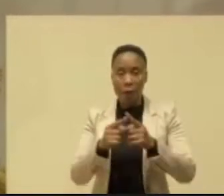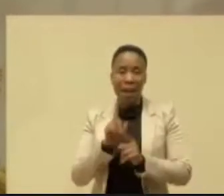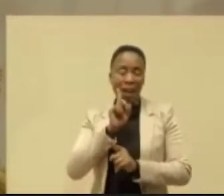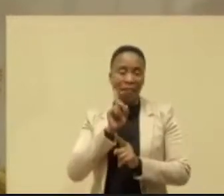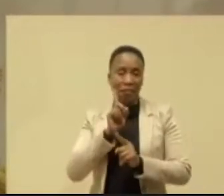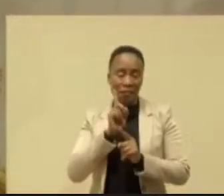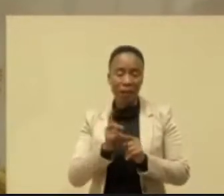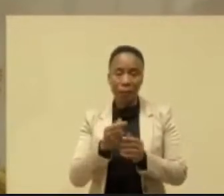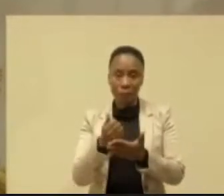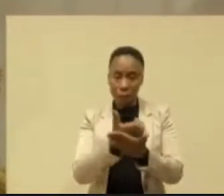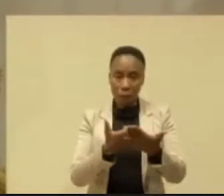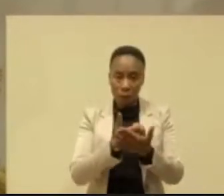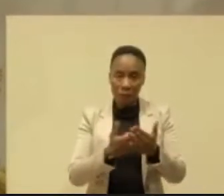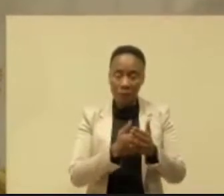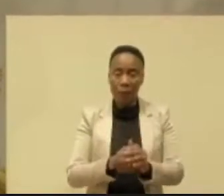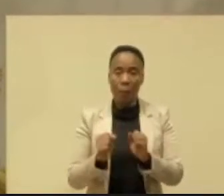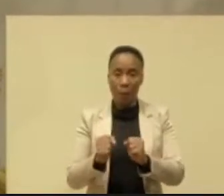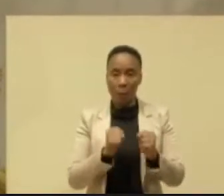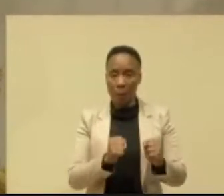nearly